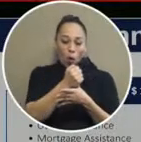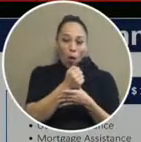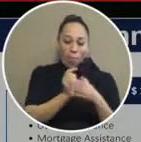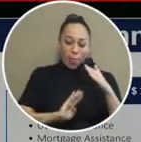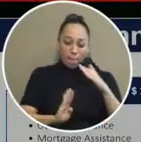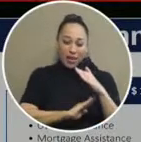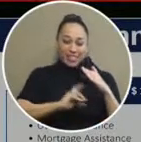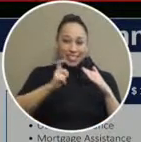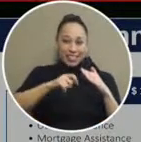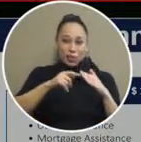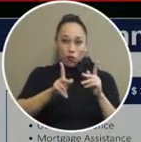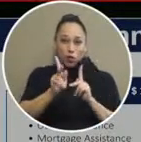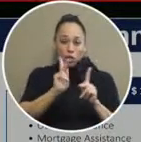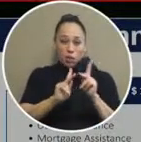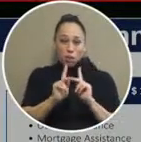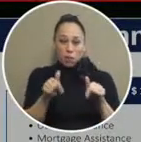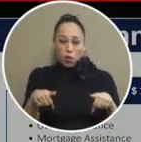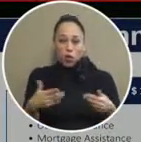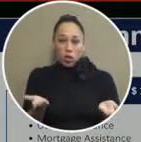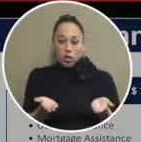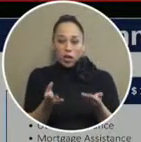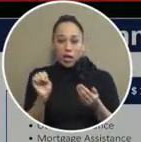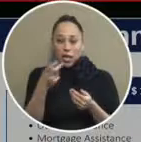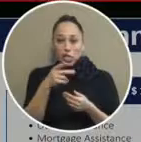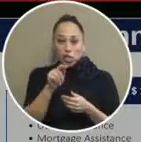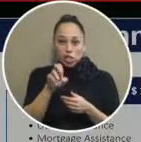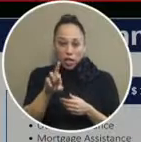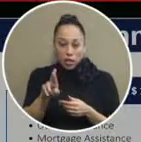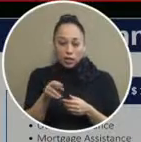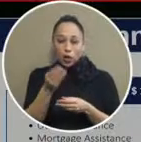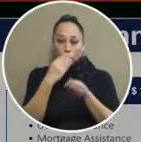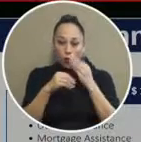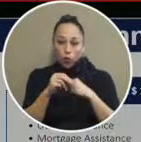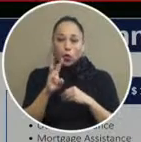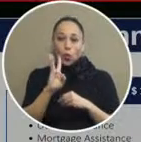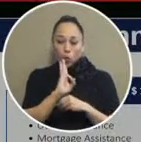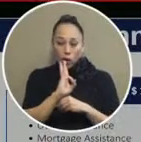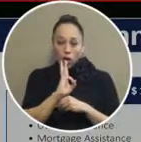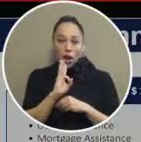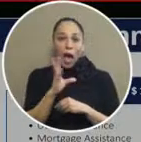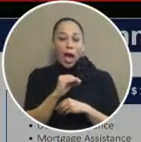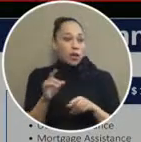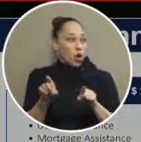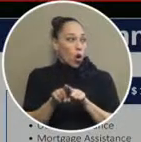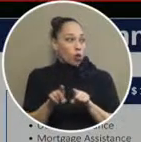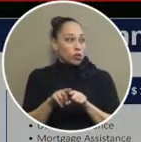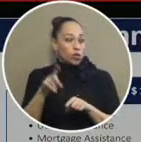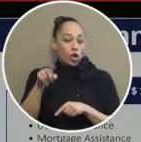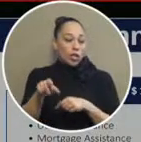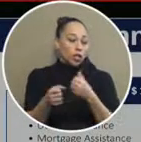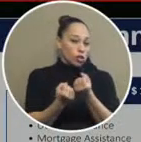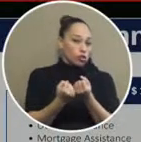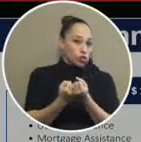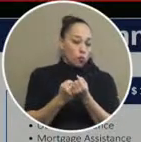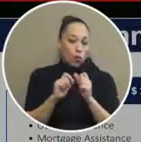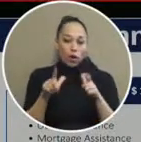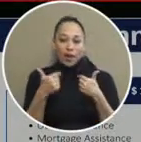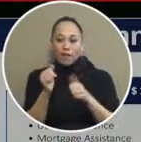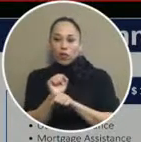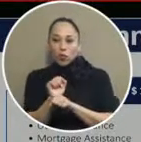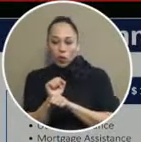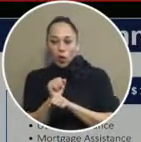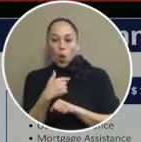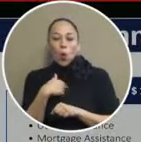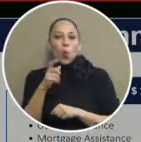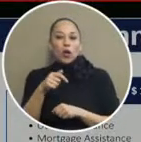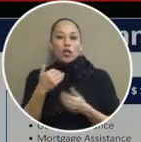basic needs of El Pasoans, which means shelter, food, warmth, and water. And we also need to support livelihood and employment. We need